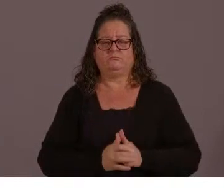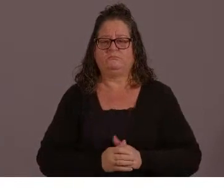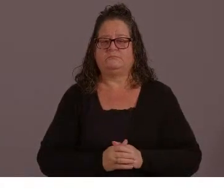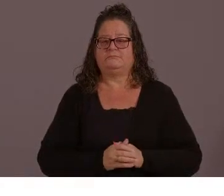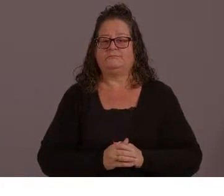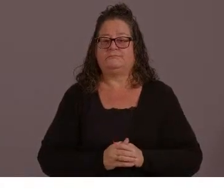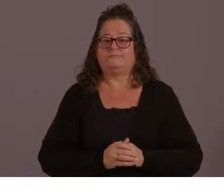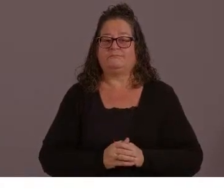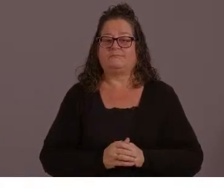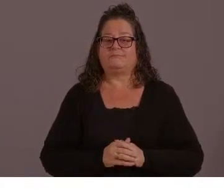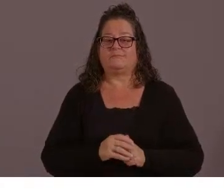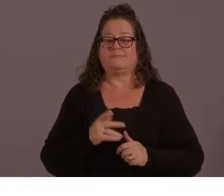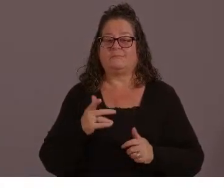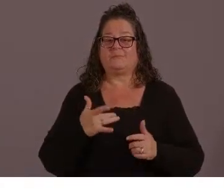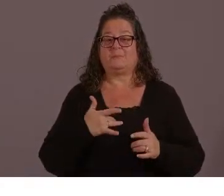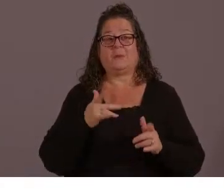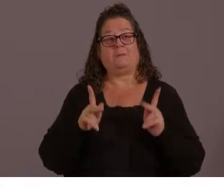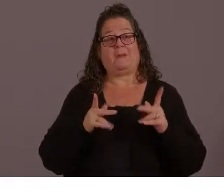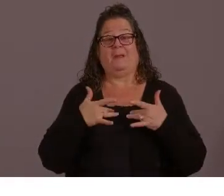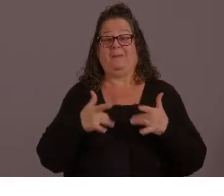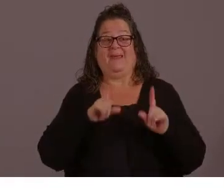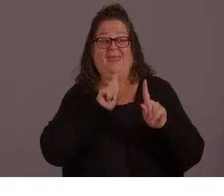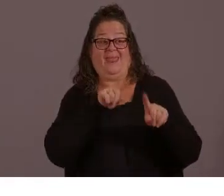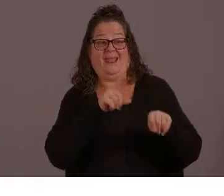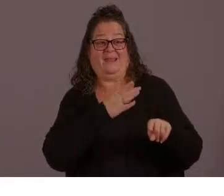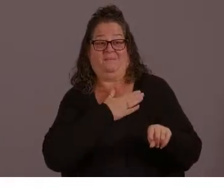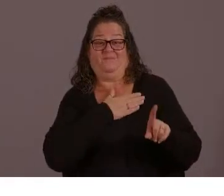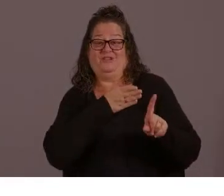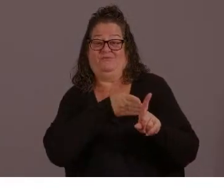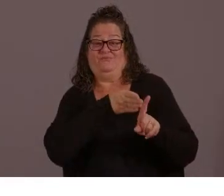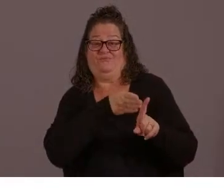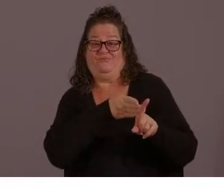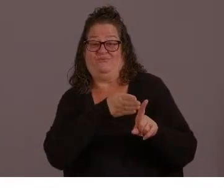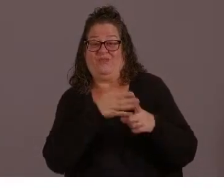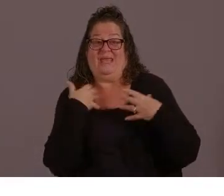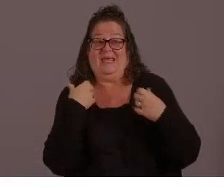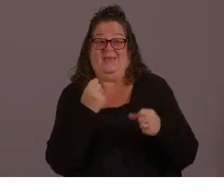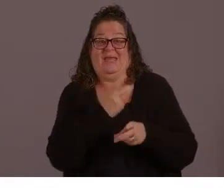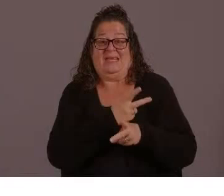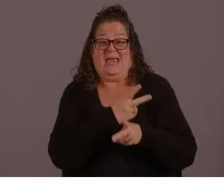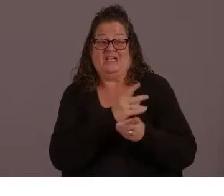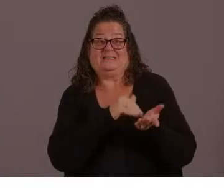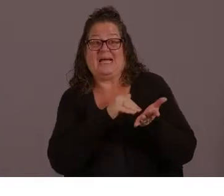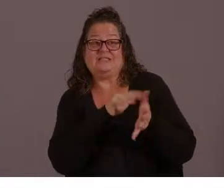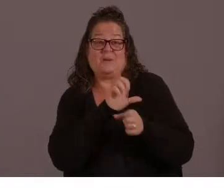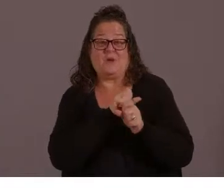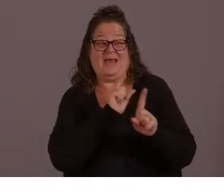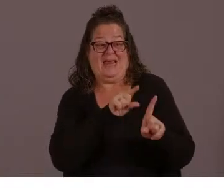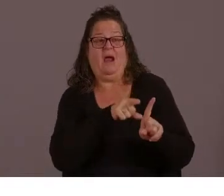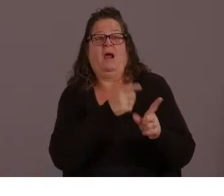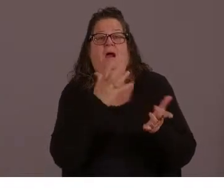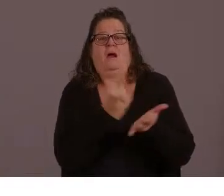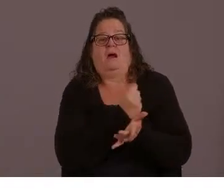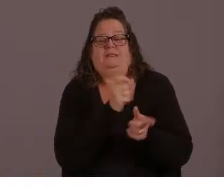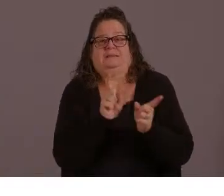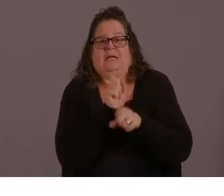receiving their health care and other vaccination services. And this will just get it out even farther into the